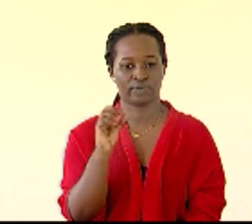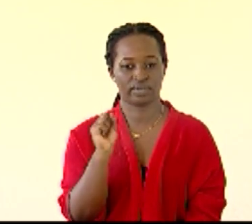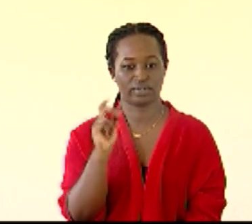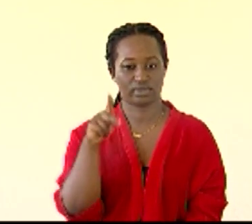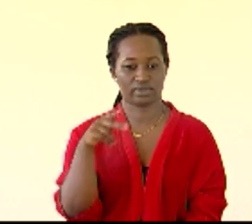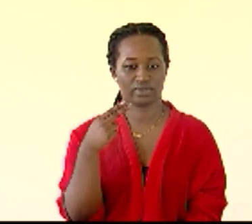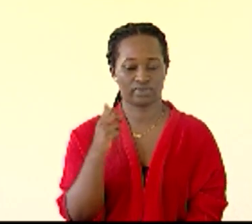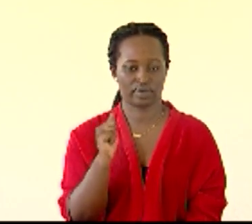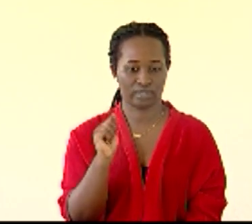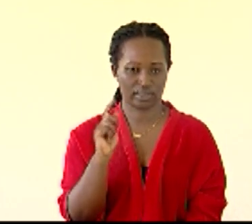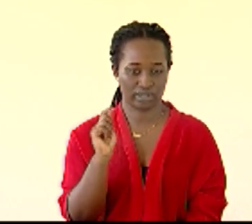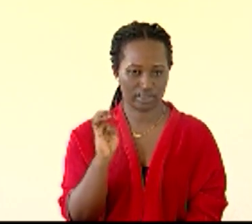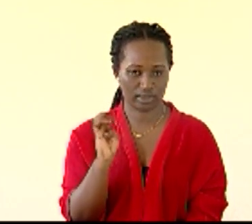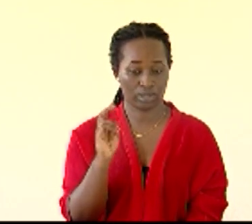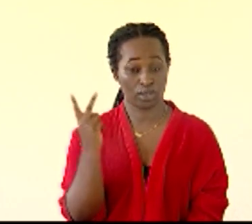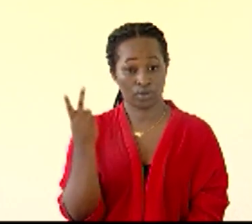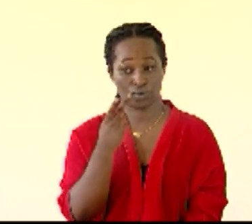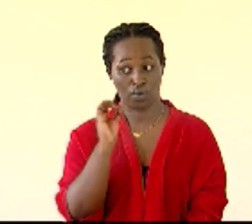2 of them.